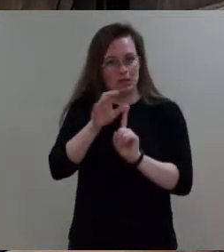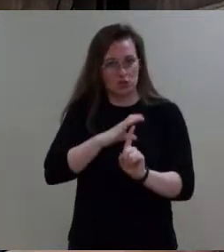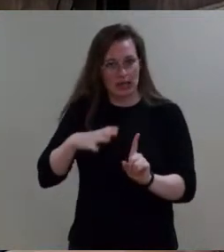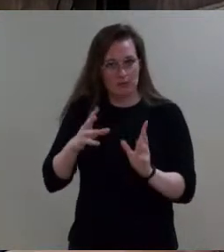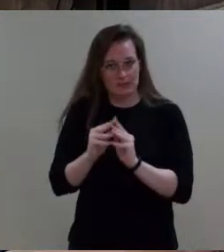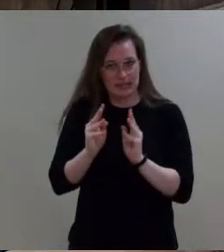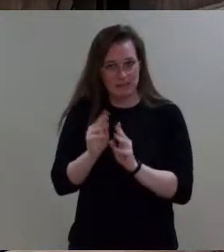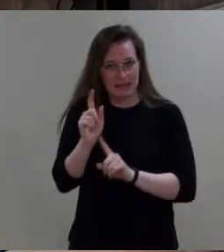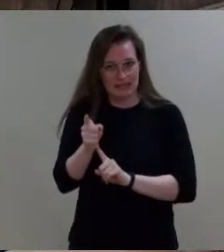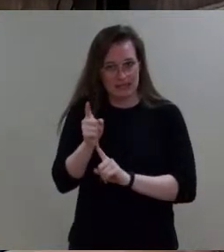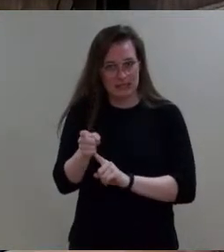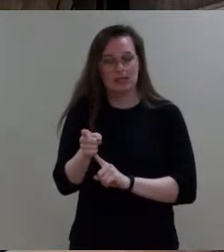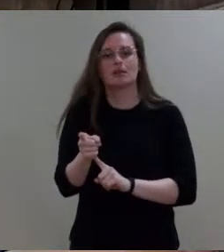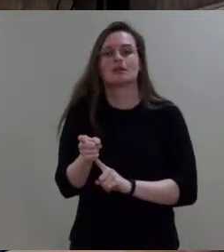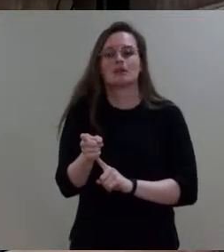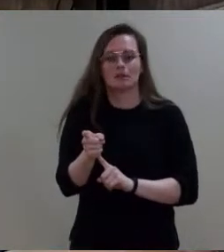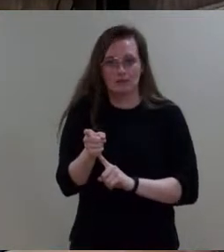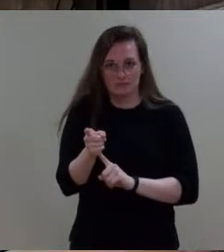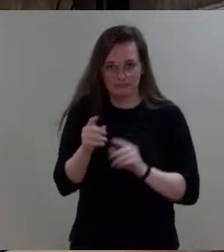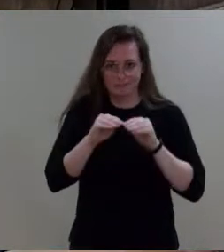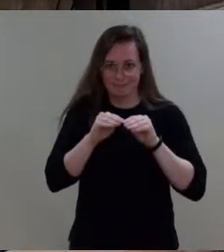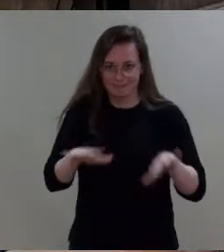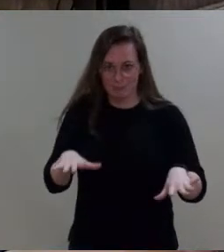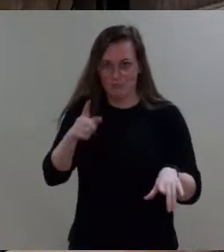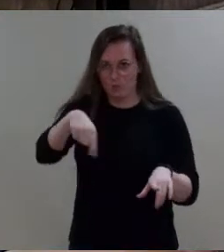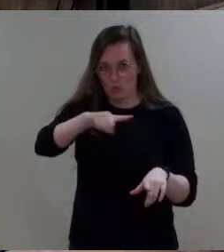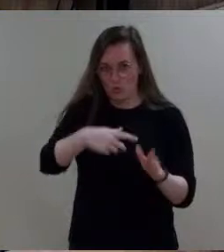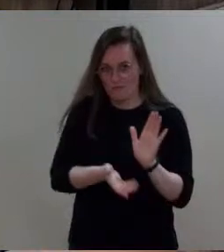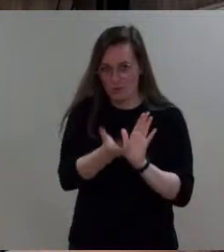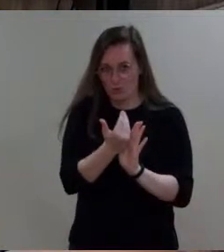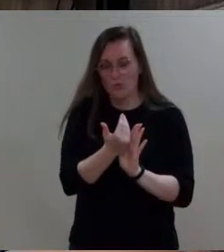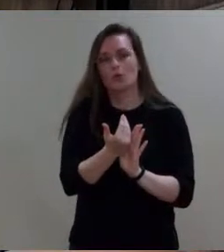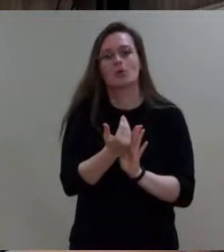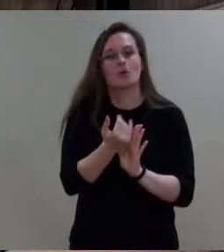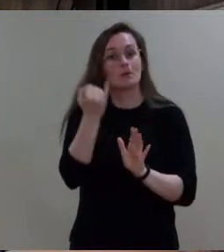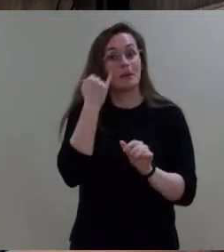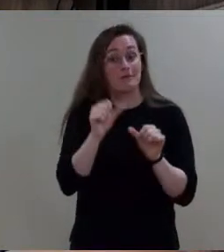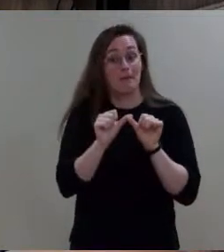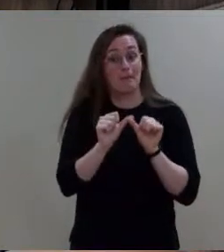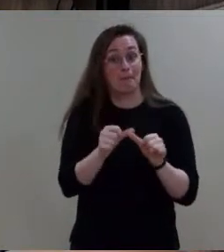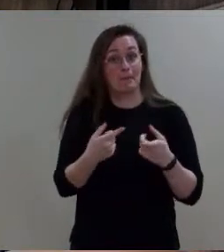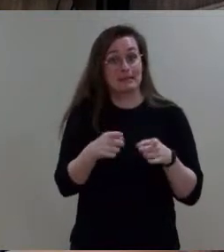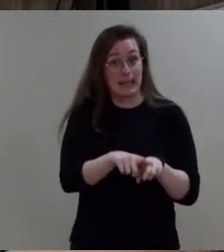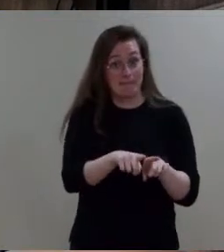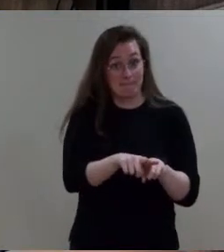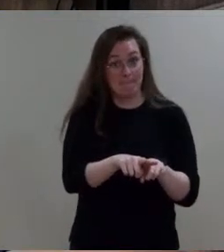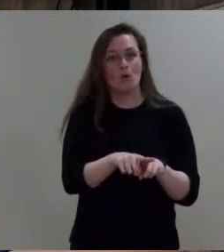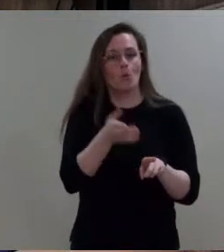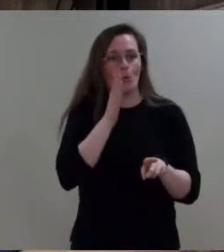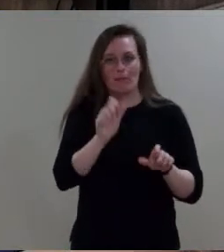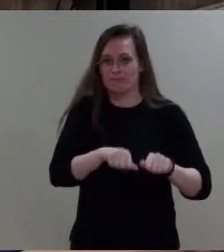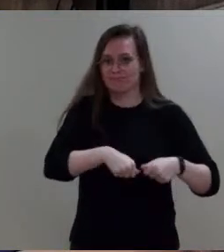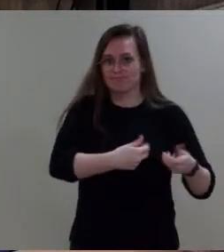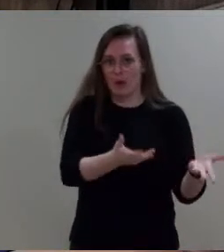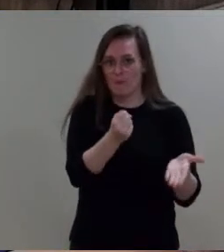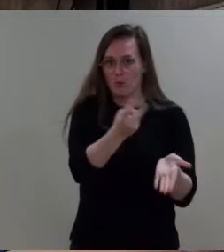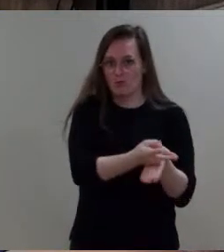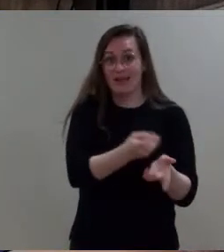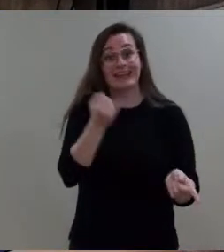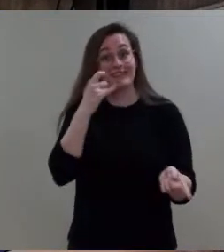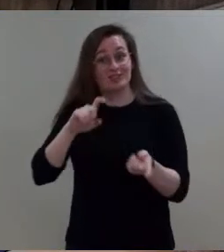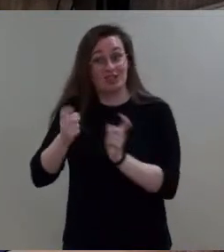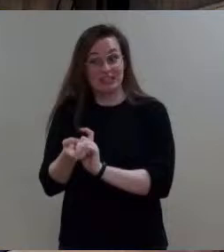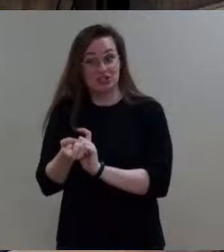were distributed for your review. If there are no changes, the minutes are approved as distributed. If there are changes, the